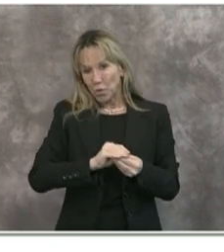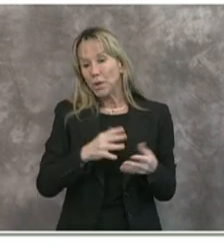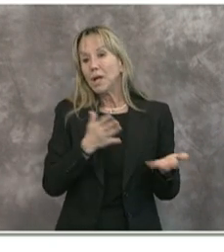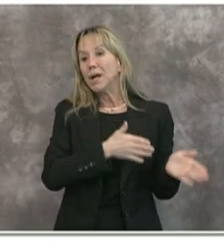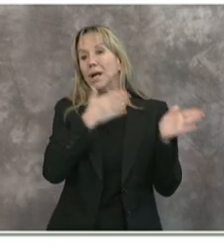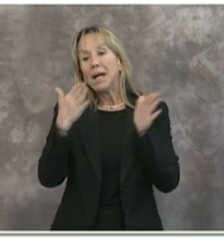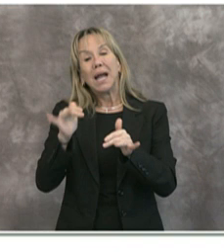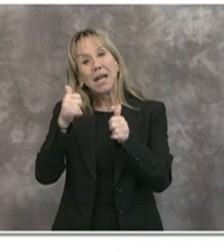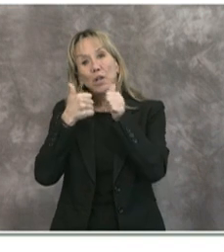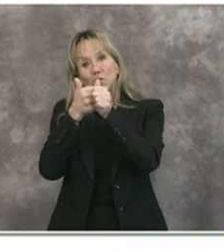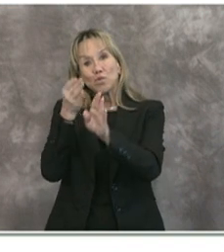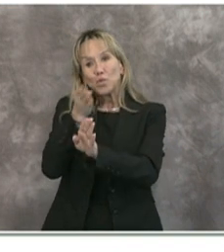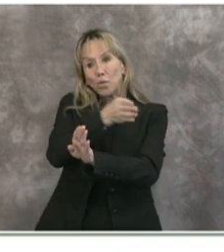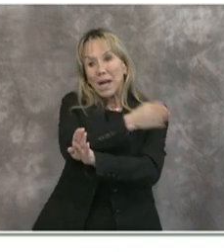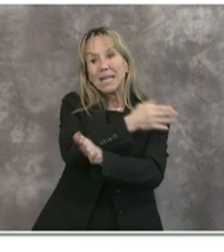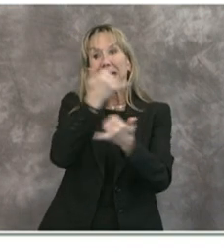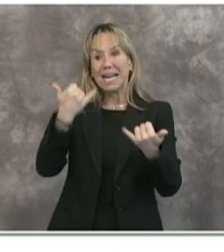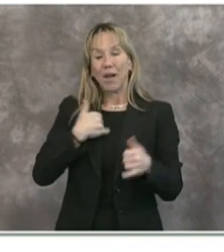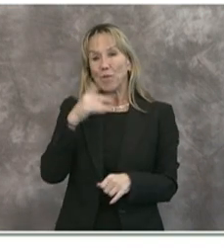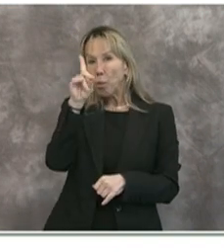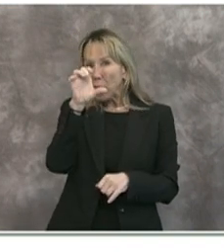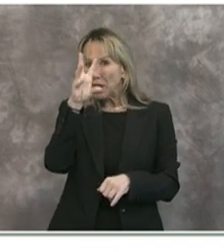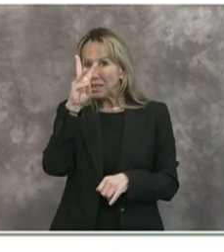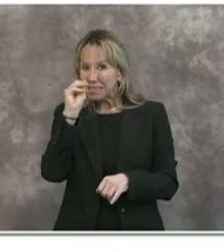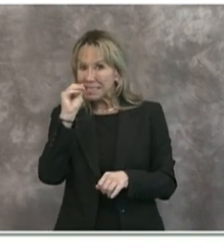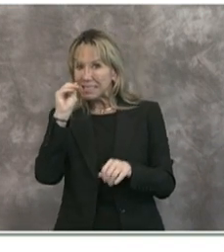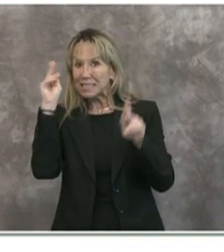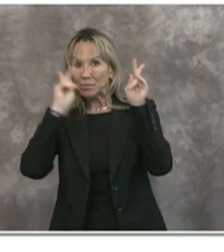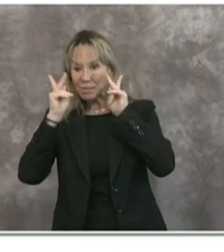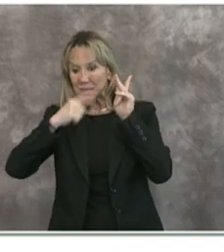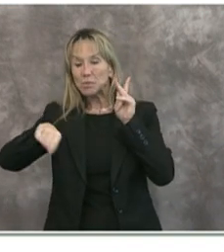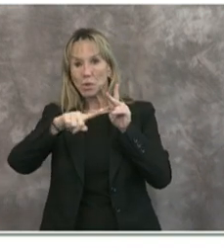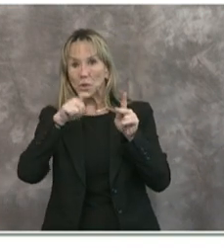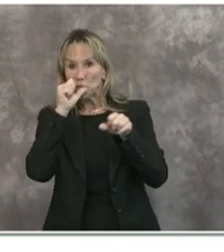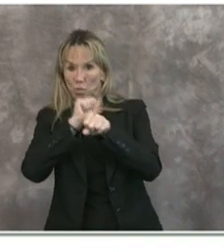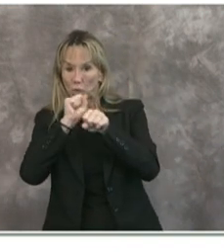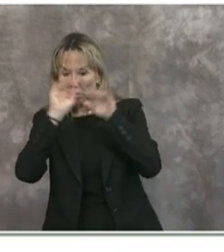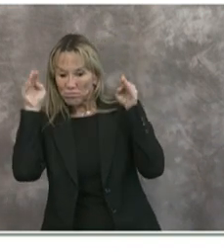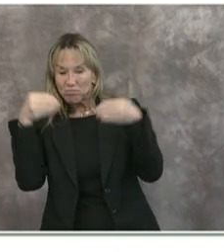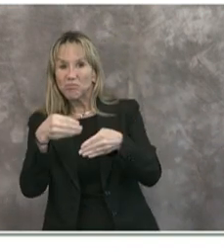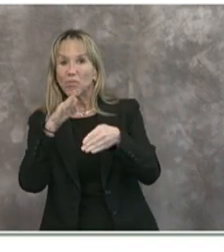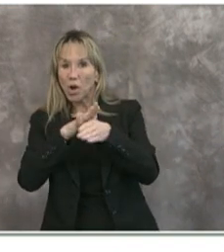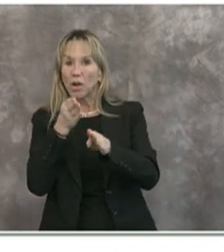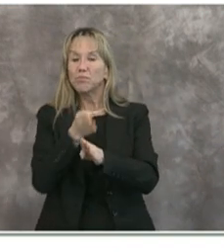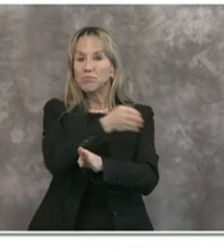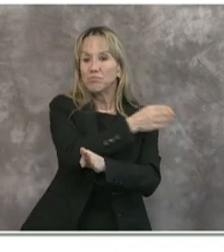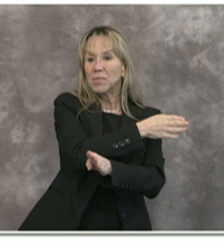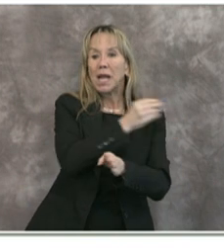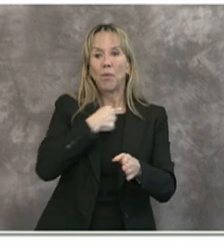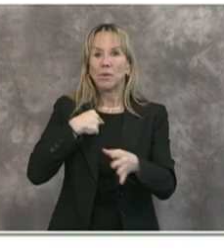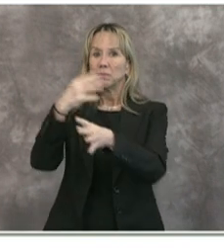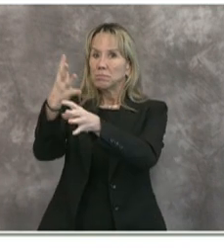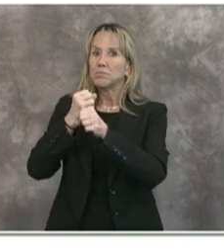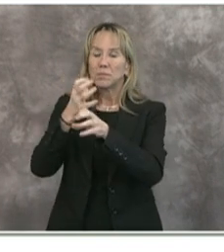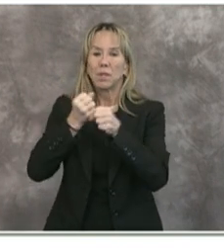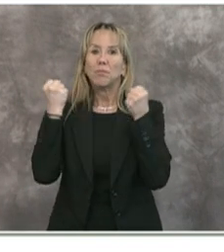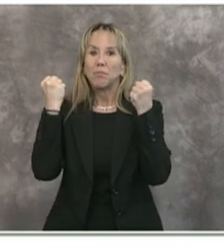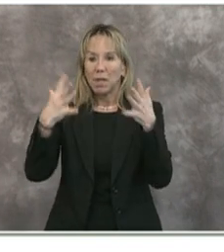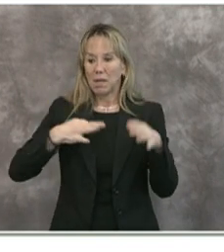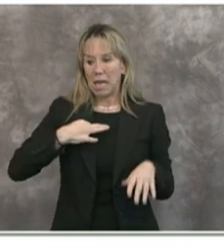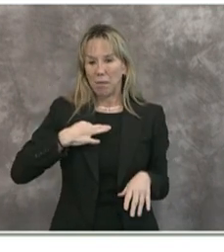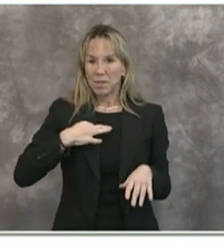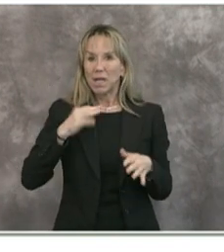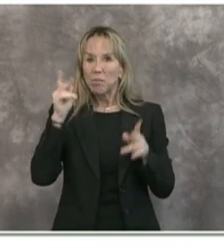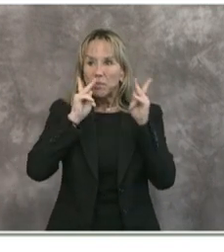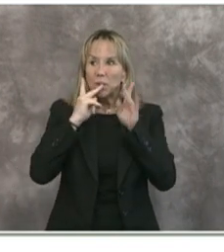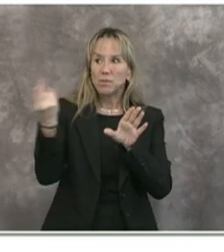now at 160. The county has received well over 1,000 applications and is in the process of background and onboarding, so we expect that number